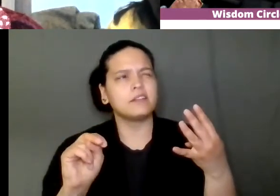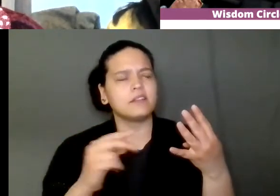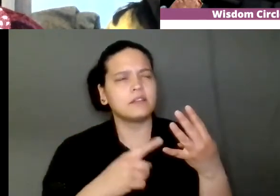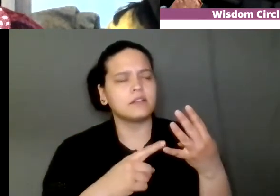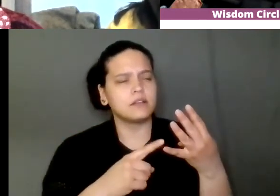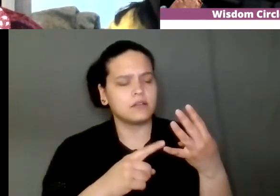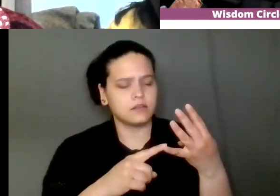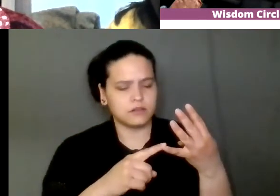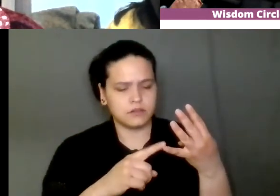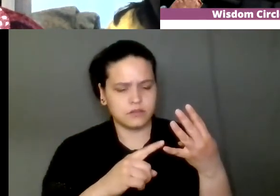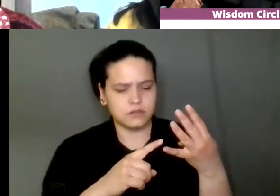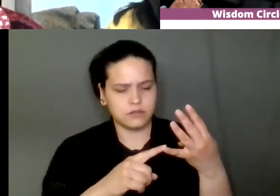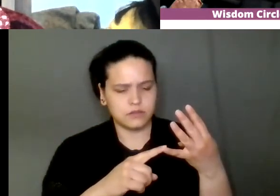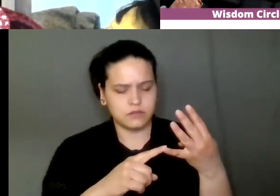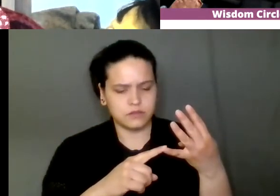And then she